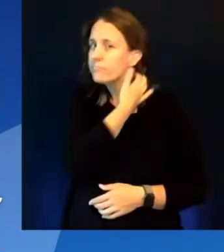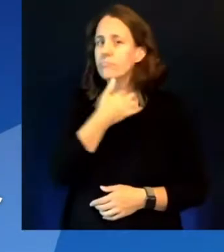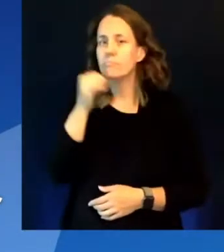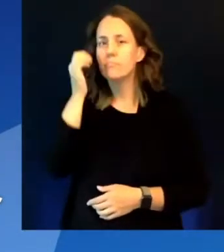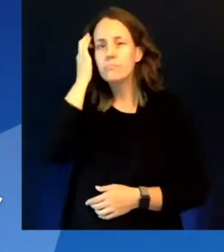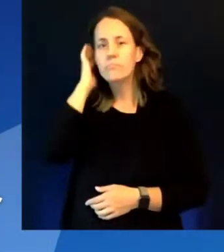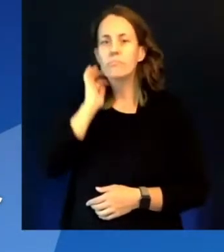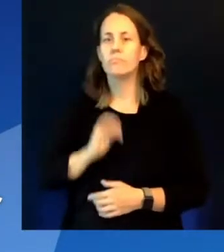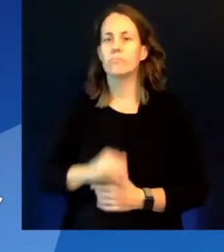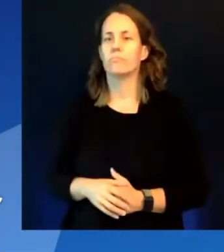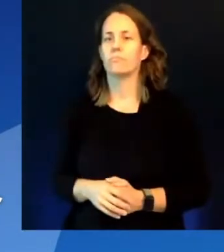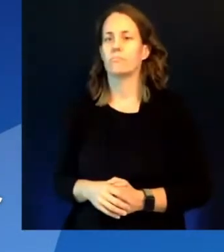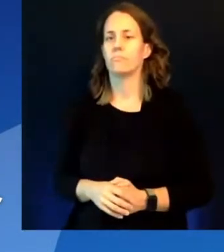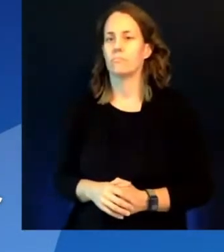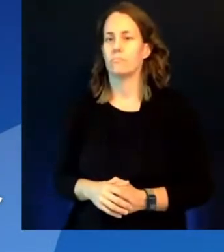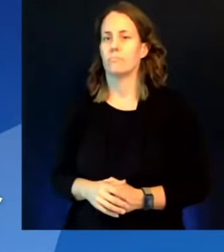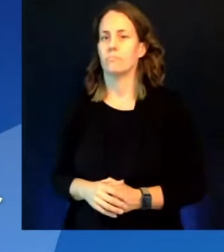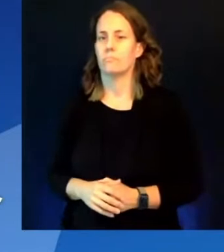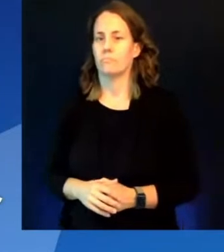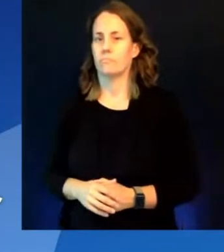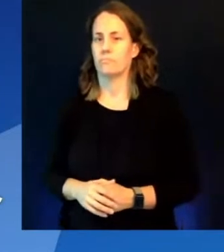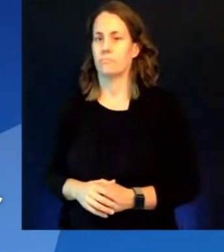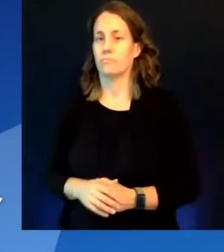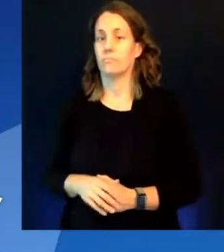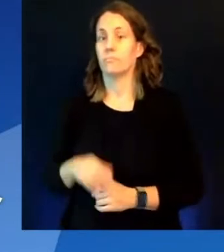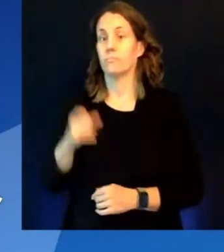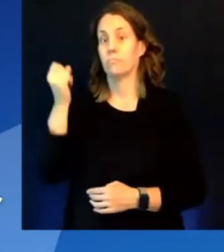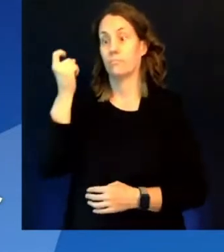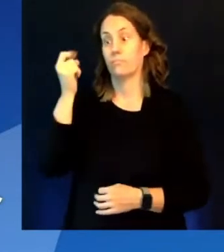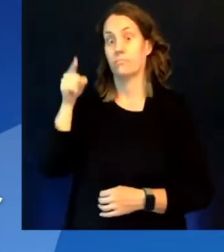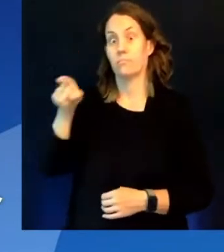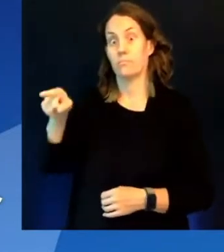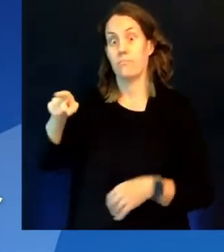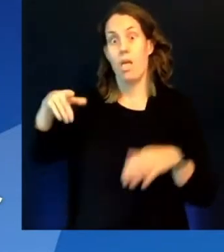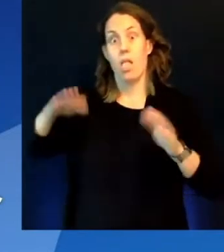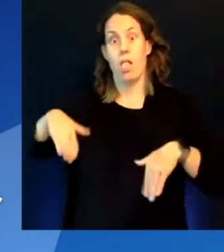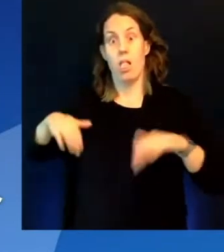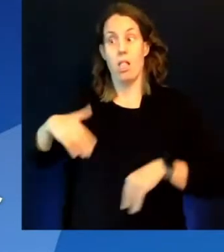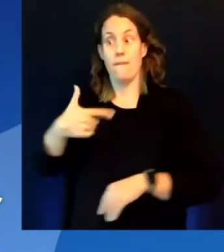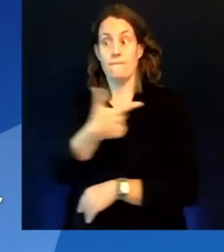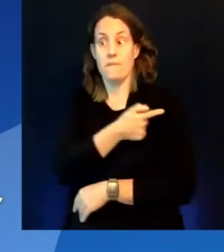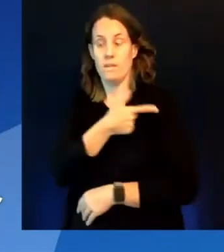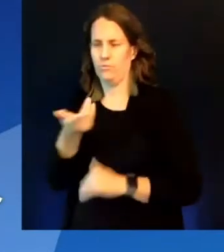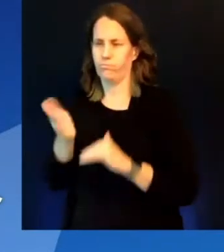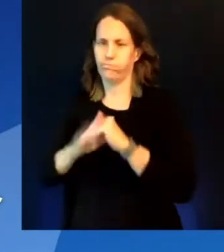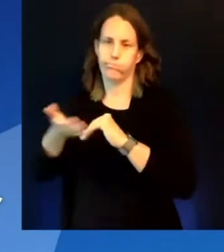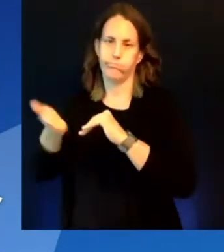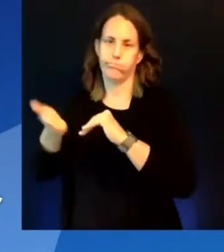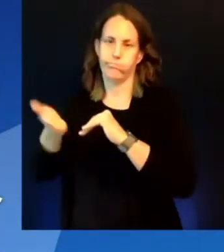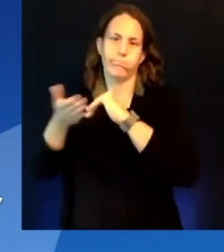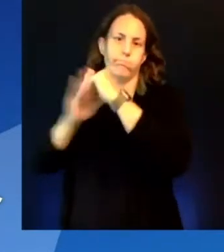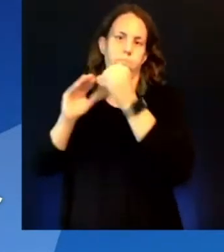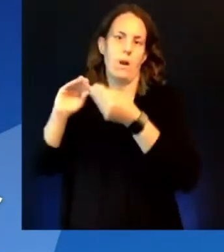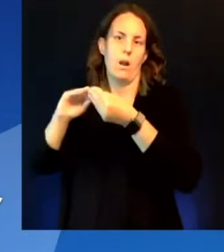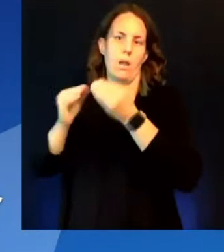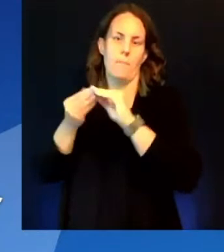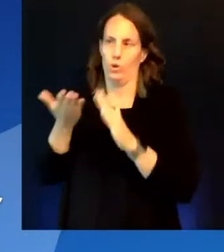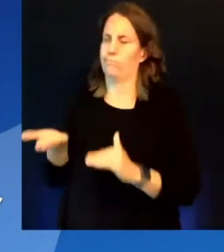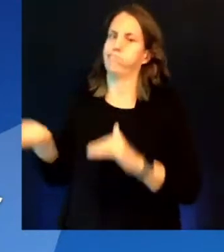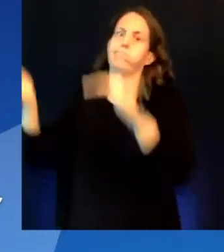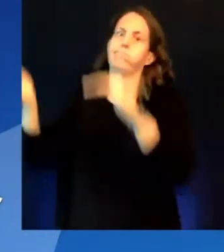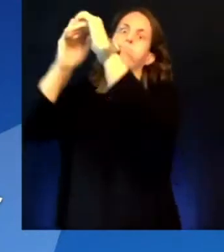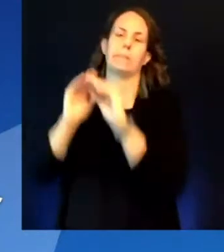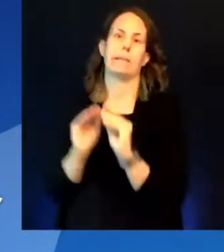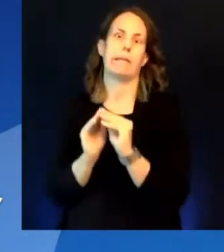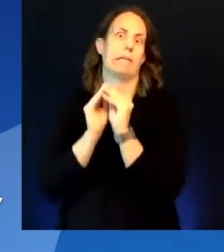the past several months, as it has for everybody. So are you specifically speaking about the relative